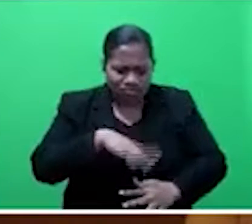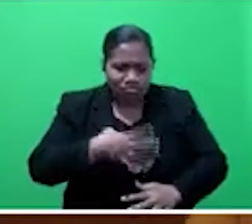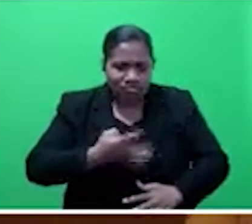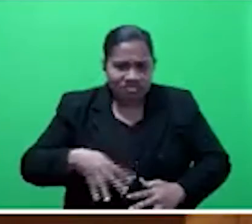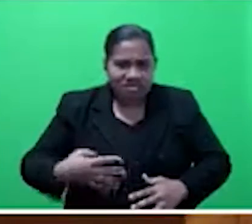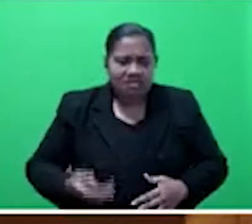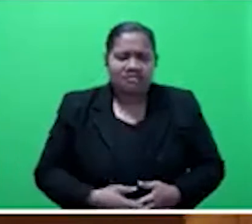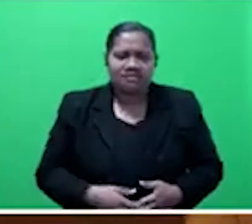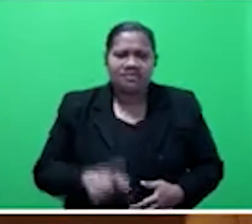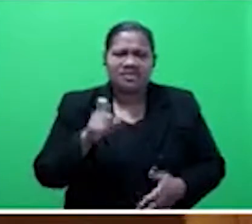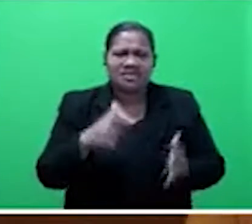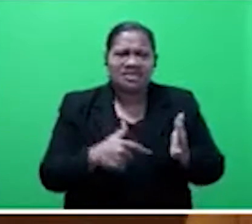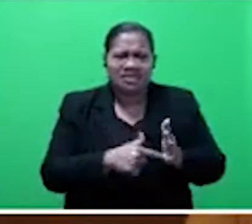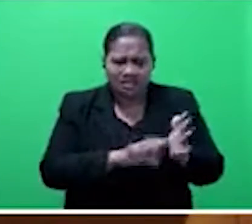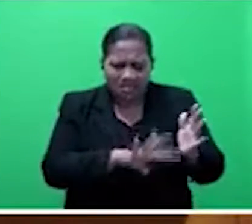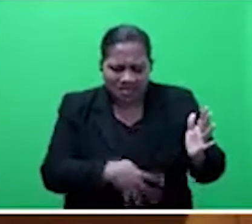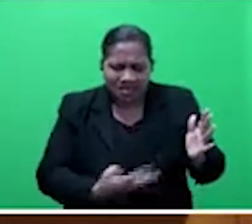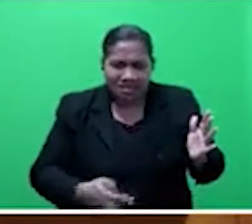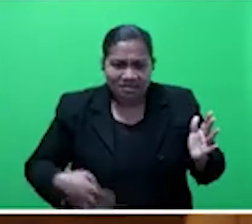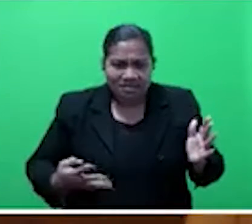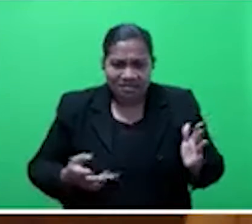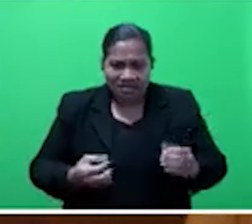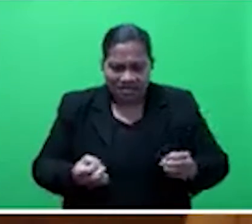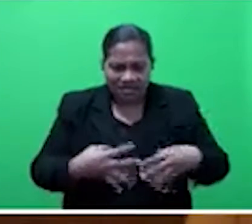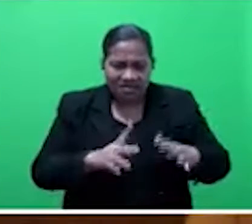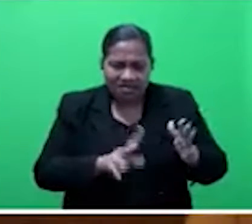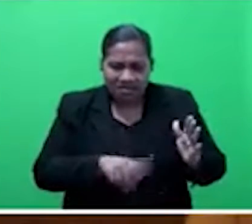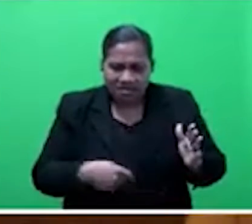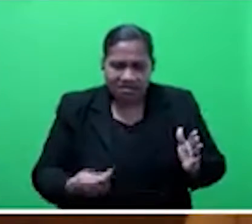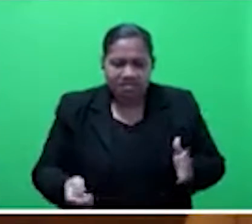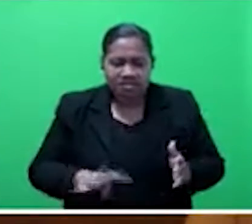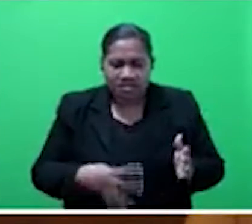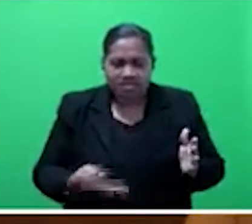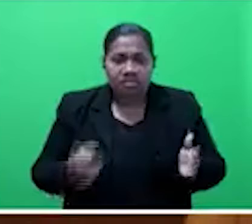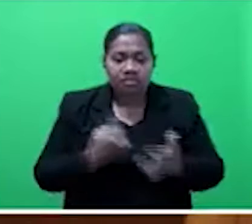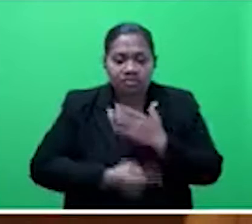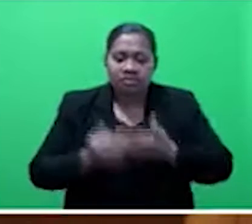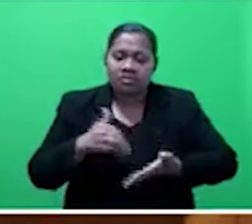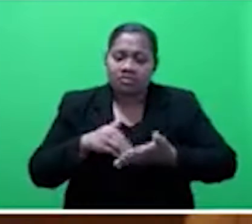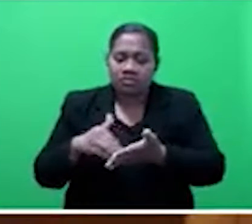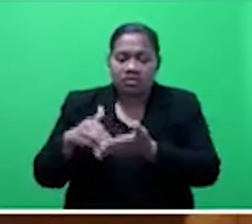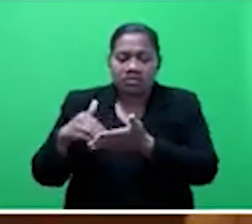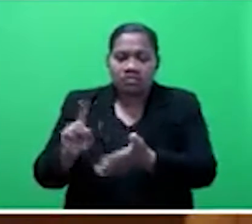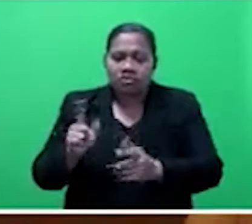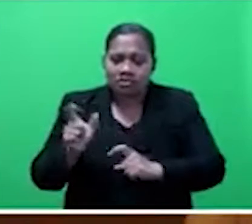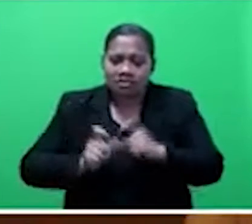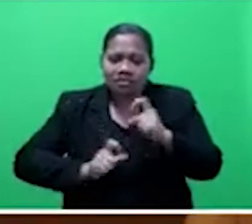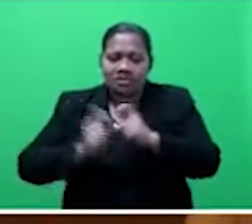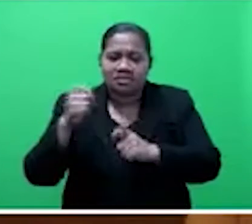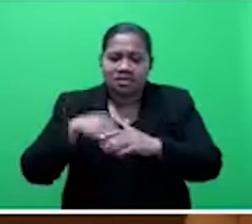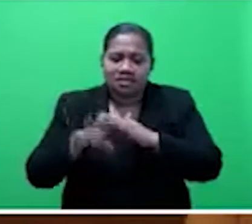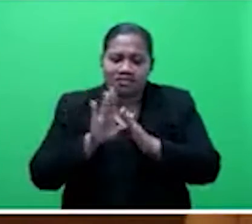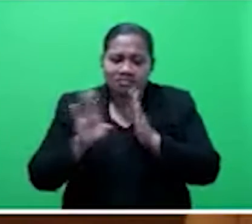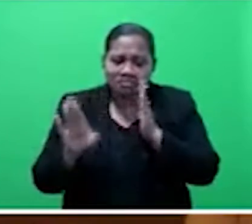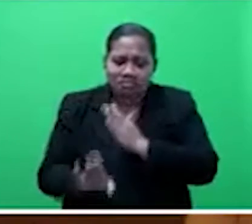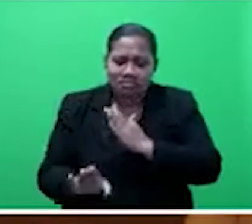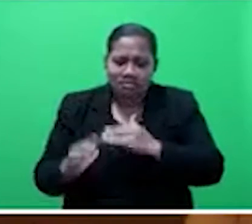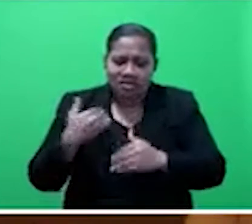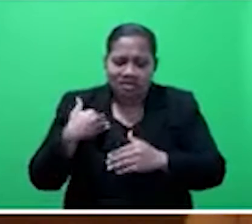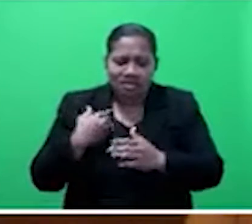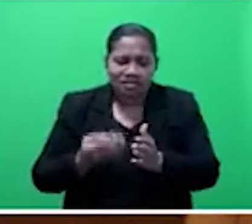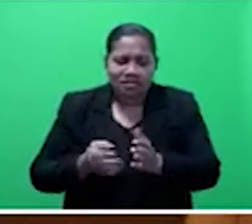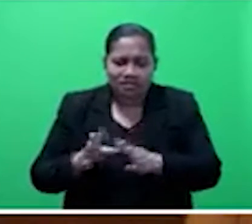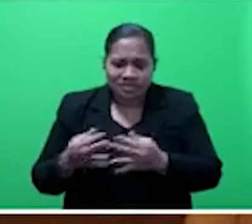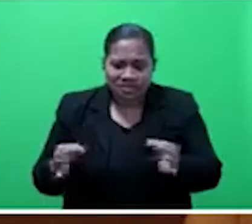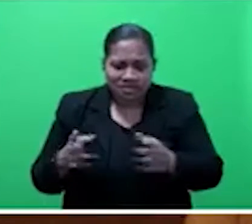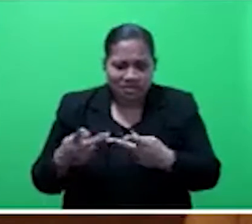and ultrasound scanning helps to build capacity in private health facilities, thereby building resilience into the